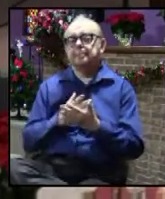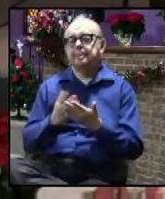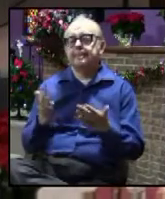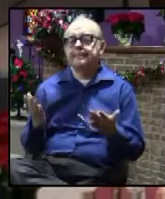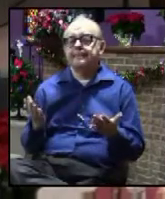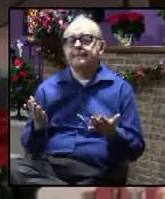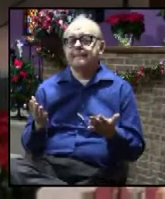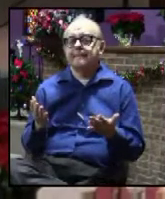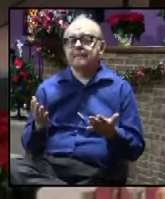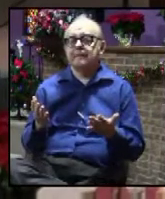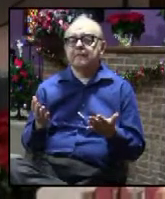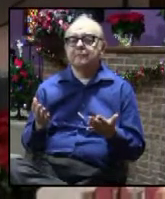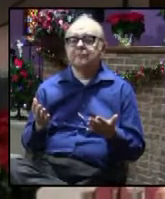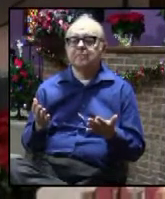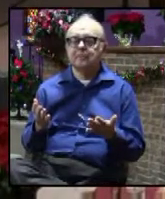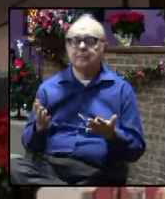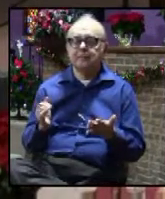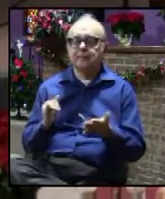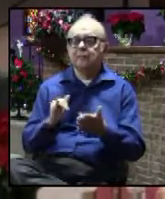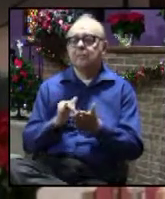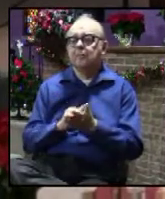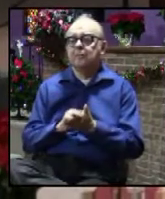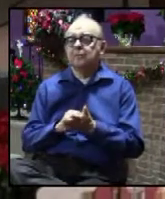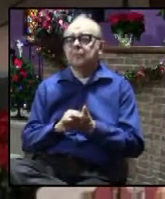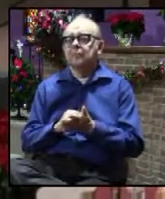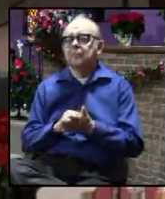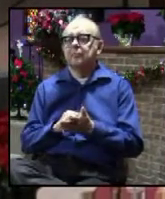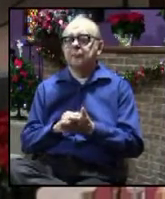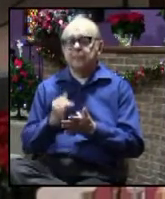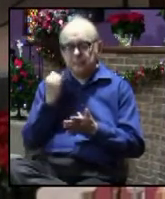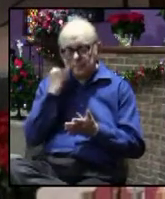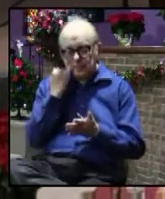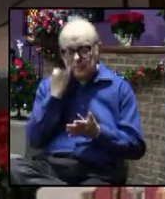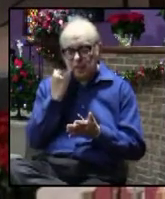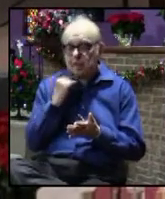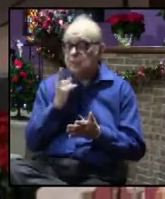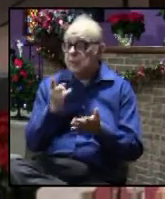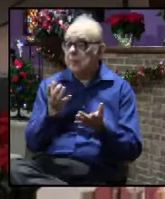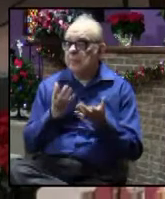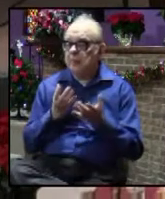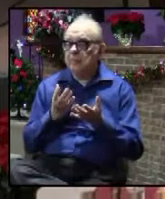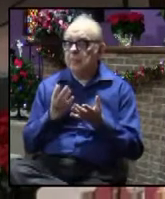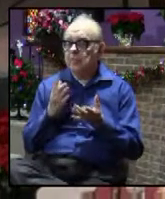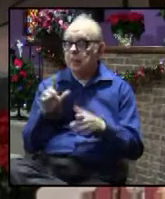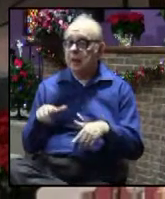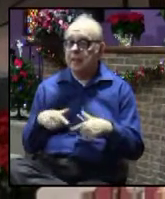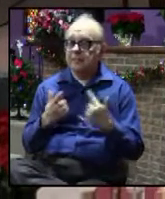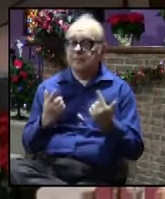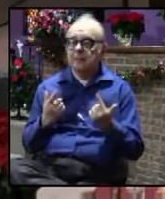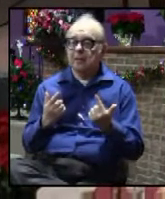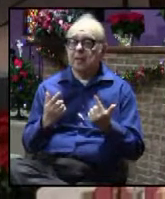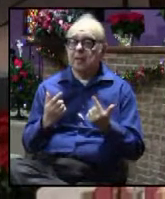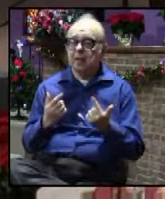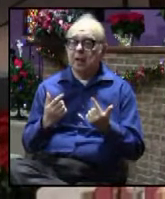something. And that is this. If you really want your life,